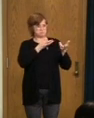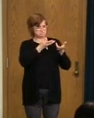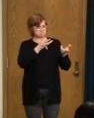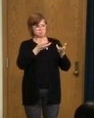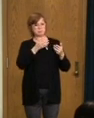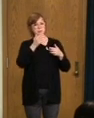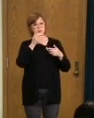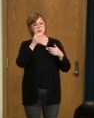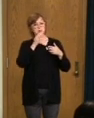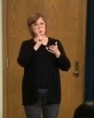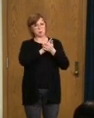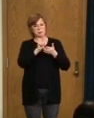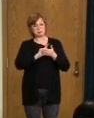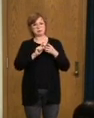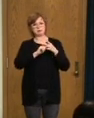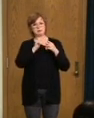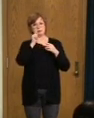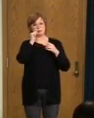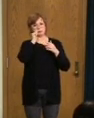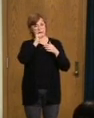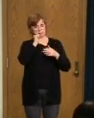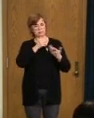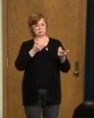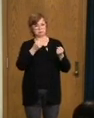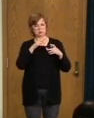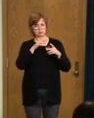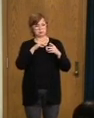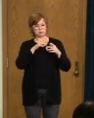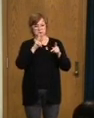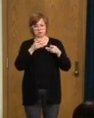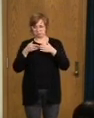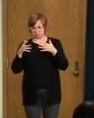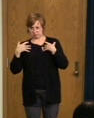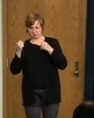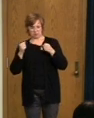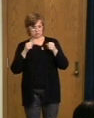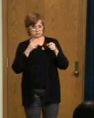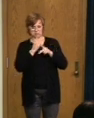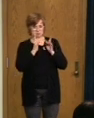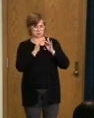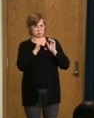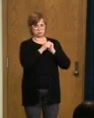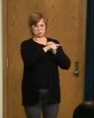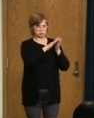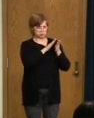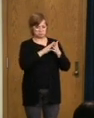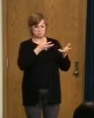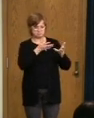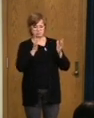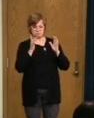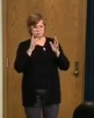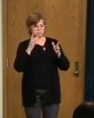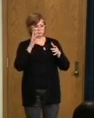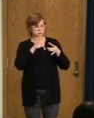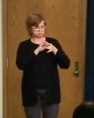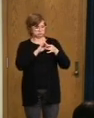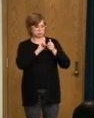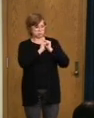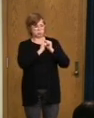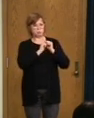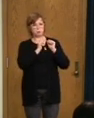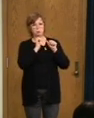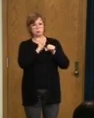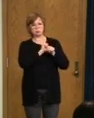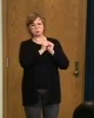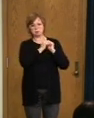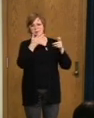divisions and the public health team, both provincially as well as the regional medical health officers. So that's work